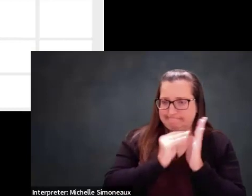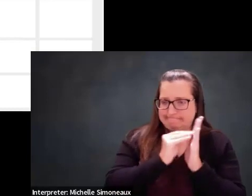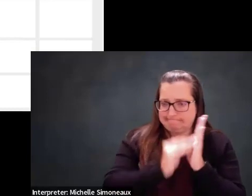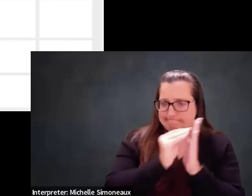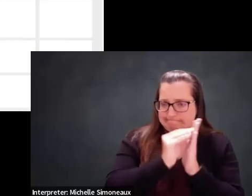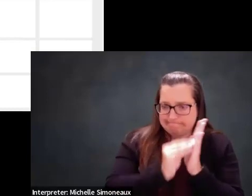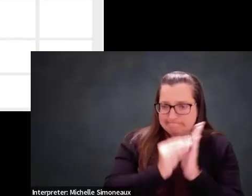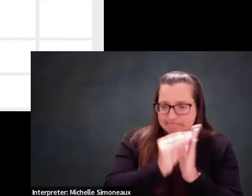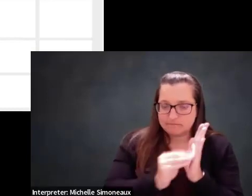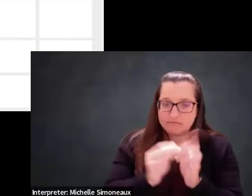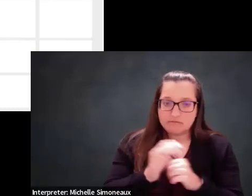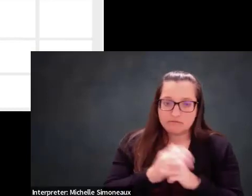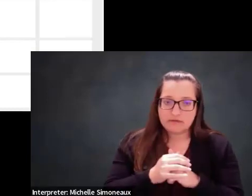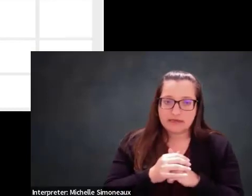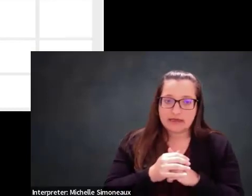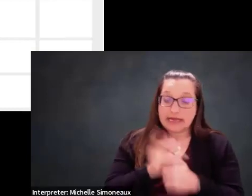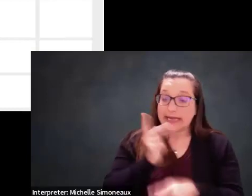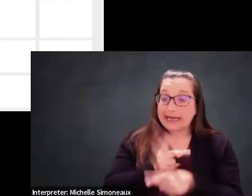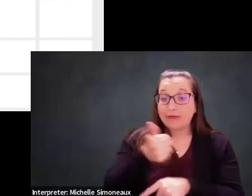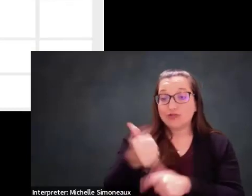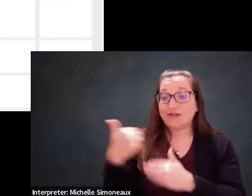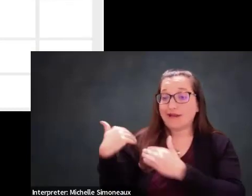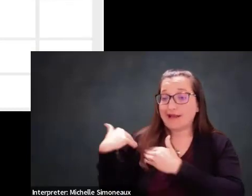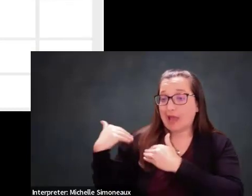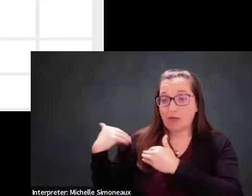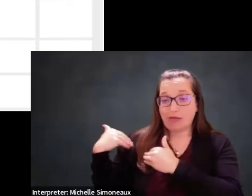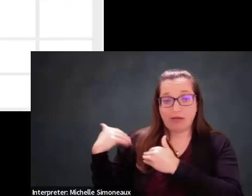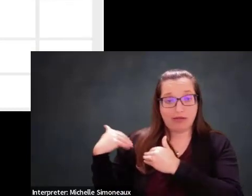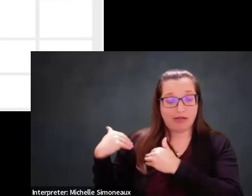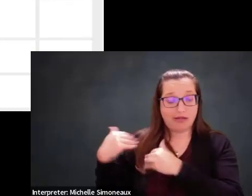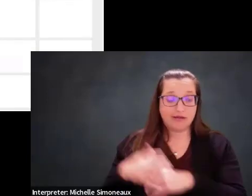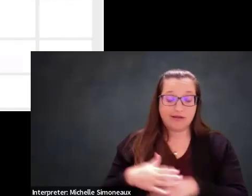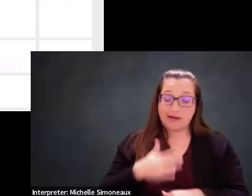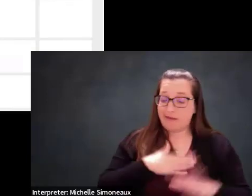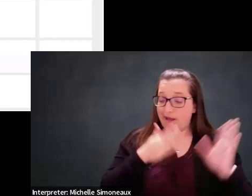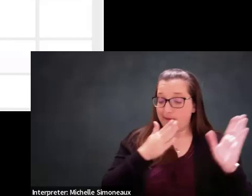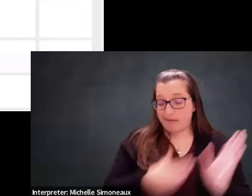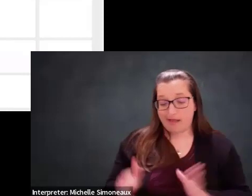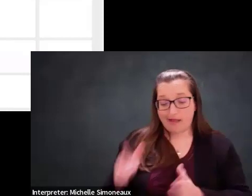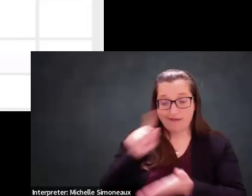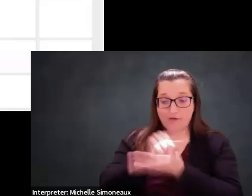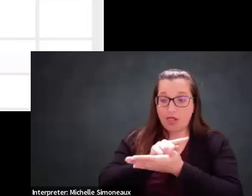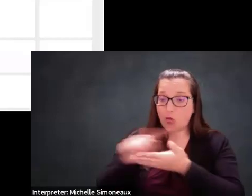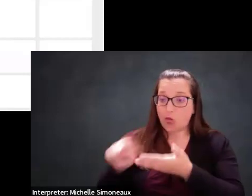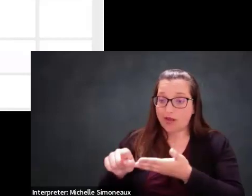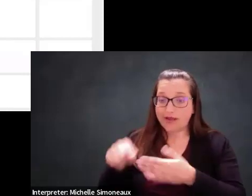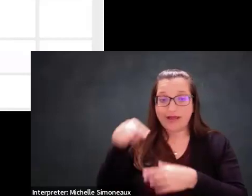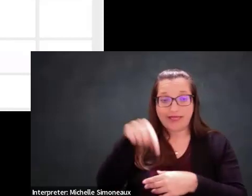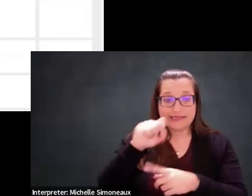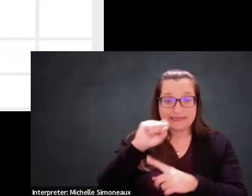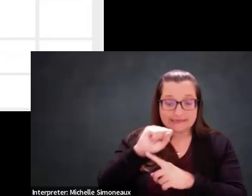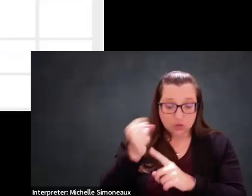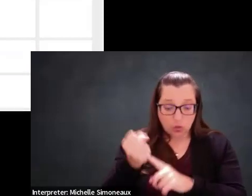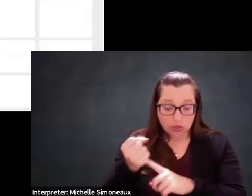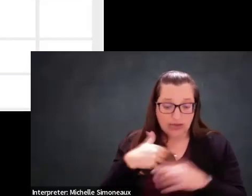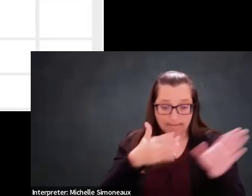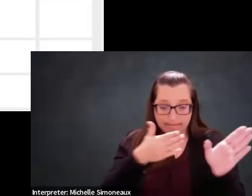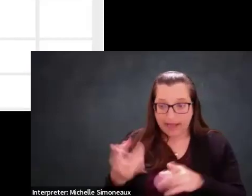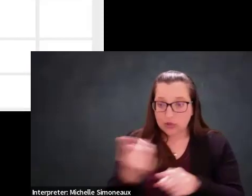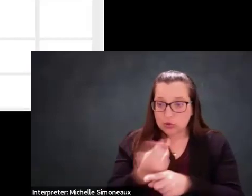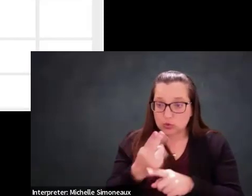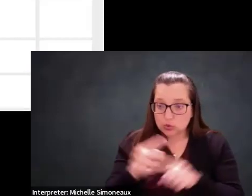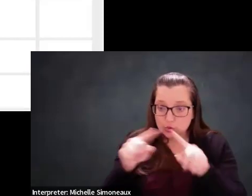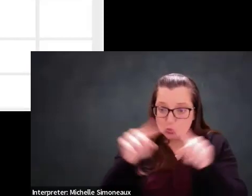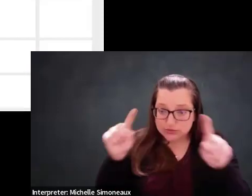helping keeping them accountable. And like, okay, this is what my plan is for the week. These are the situations I want to use it. And how did I use it during the week?